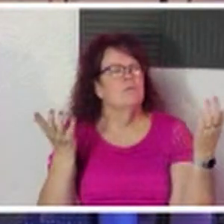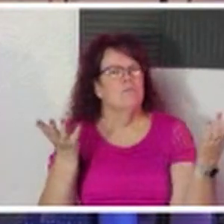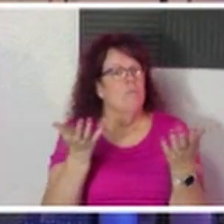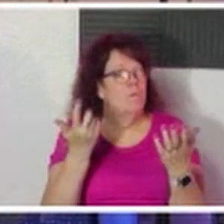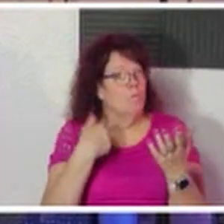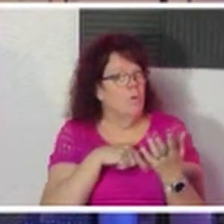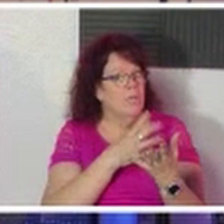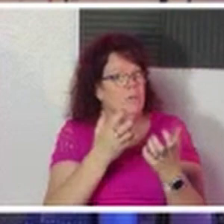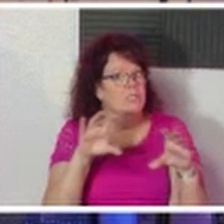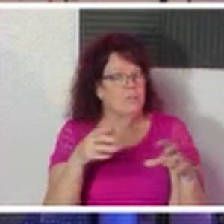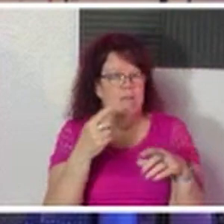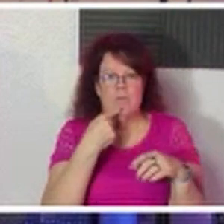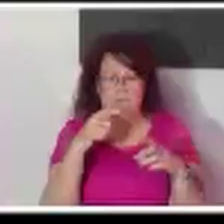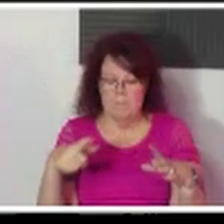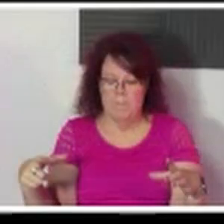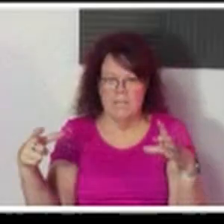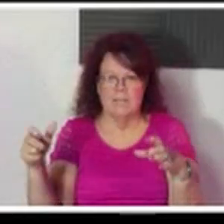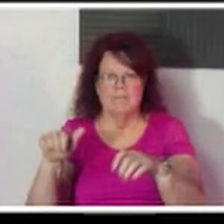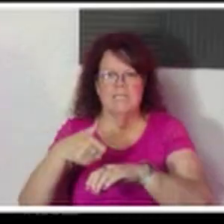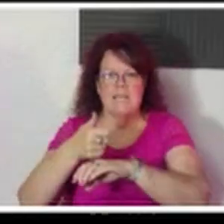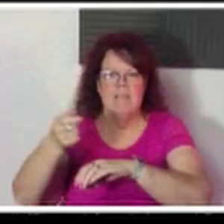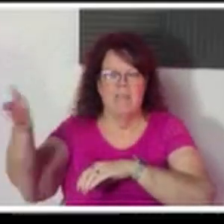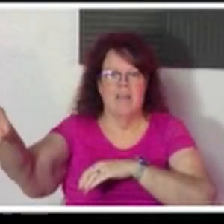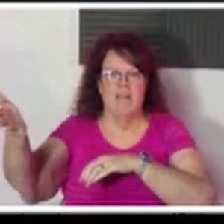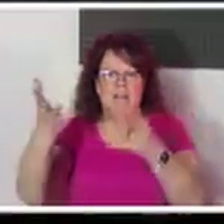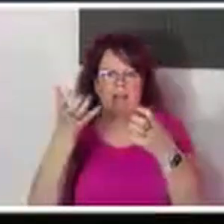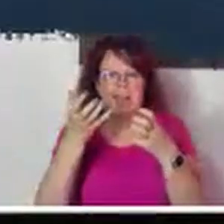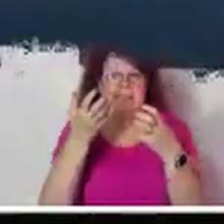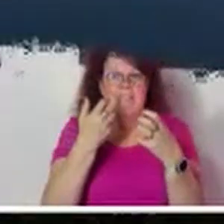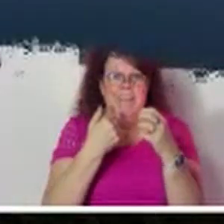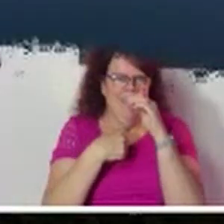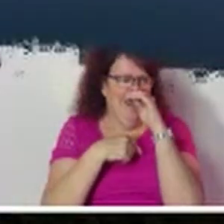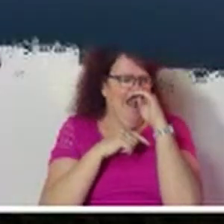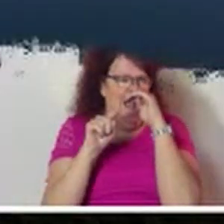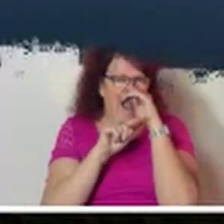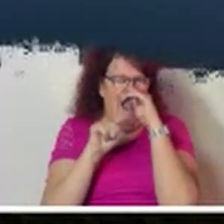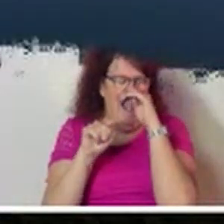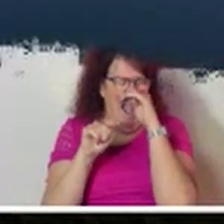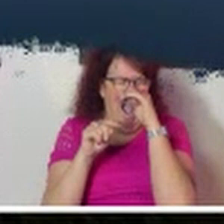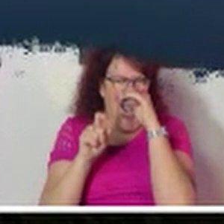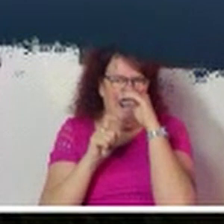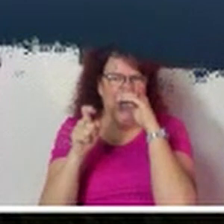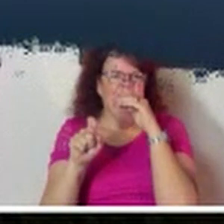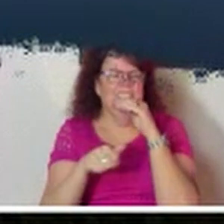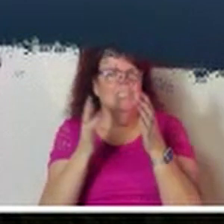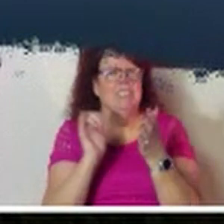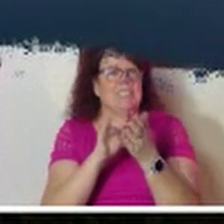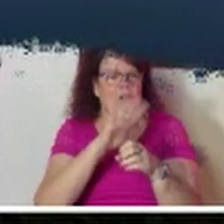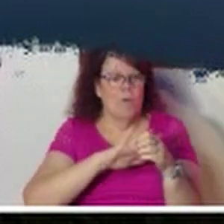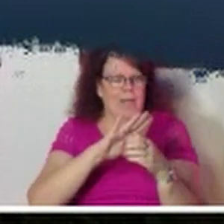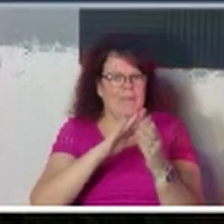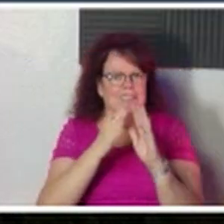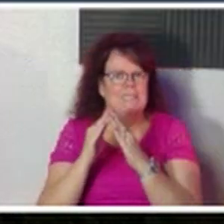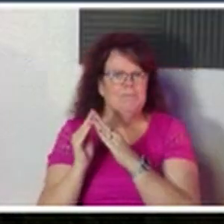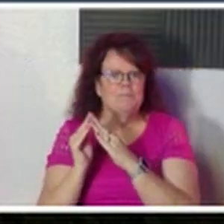the red bucket that we put out. And what we want to do is we always kind of just give to other things that are around the